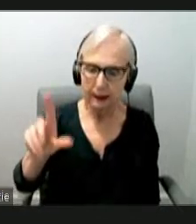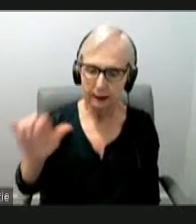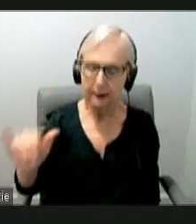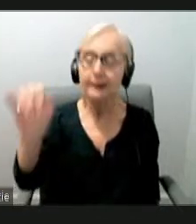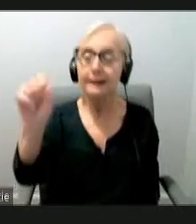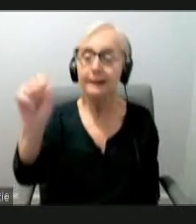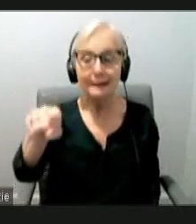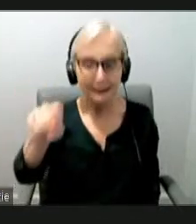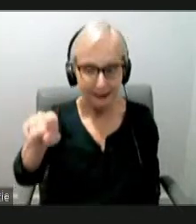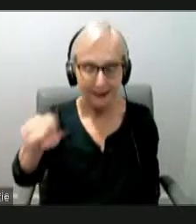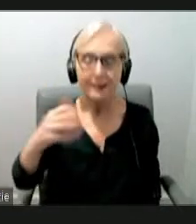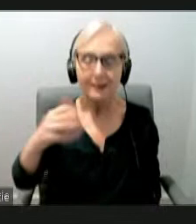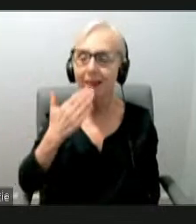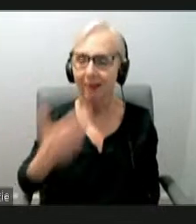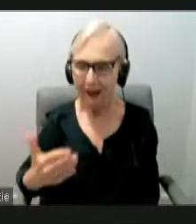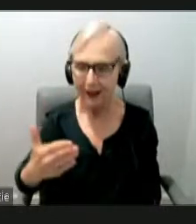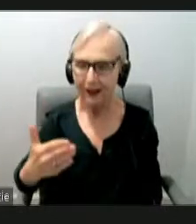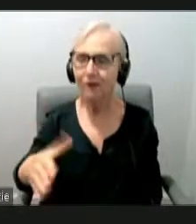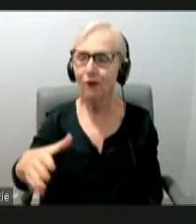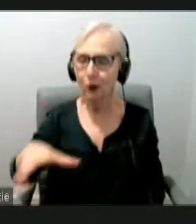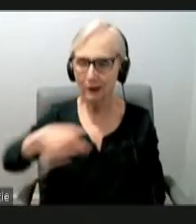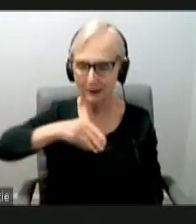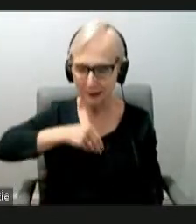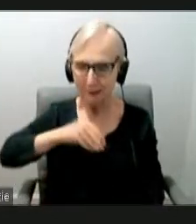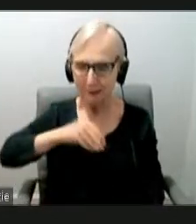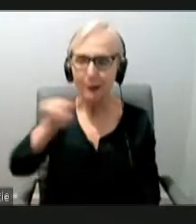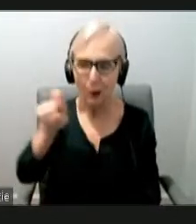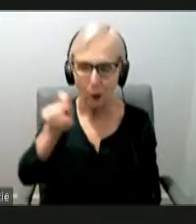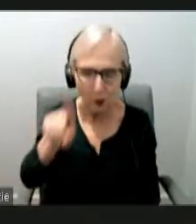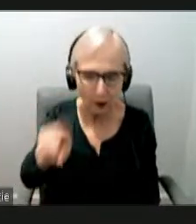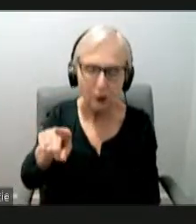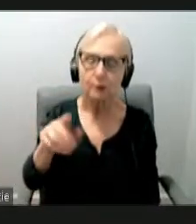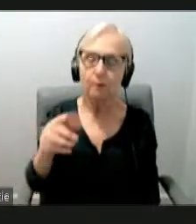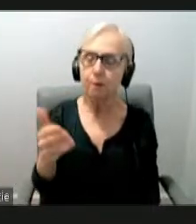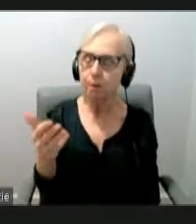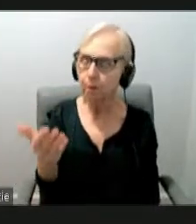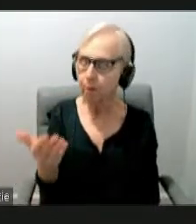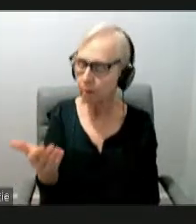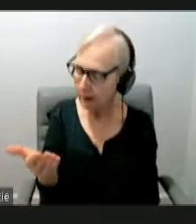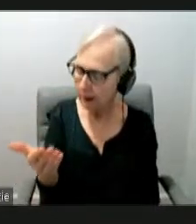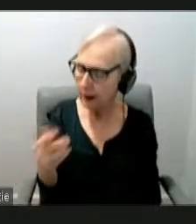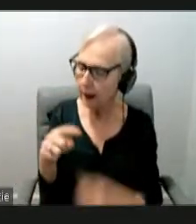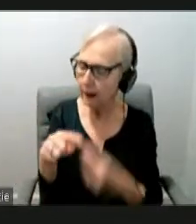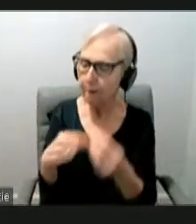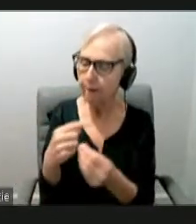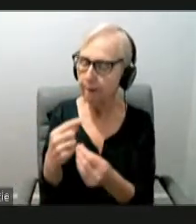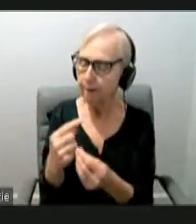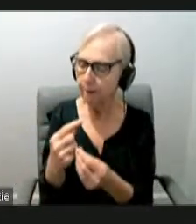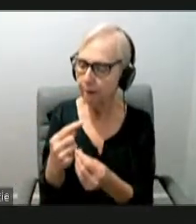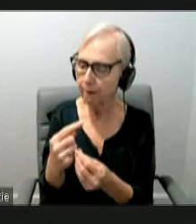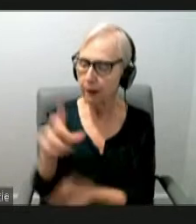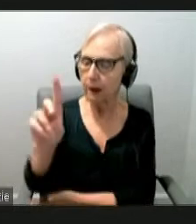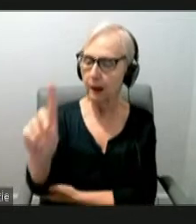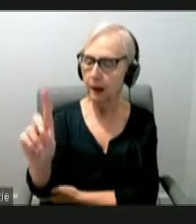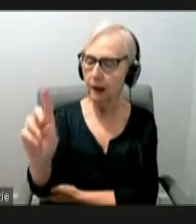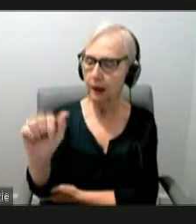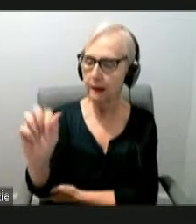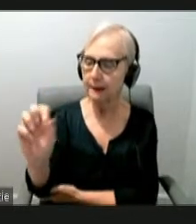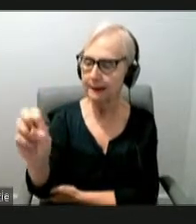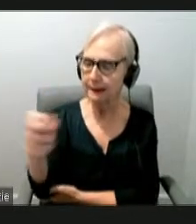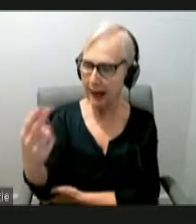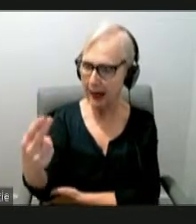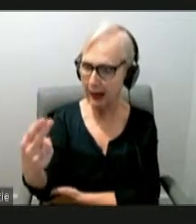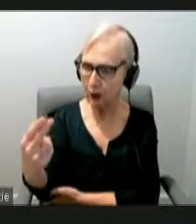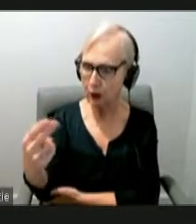Yes, it is. Yeah, thank you for taking our questions today. Question about dashboards